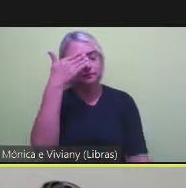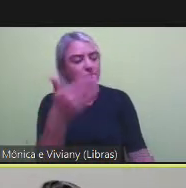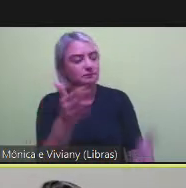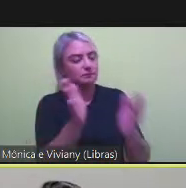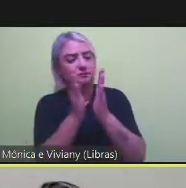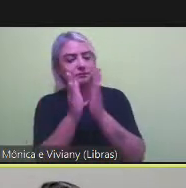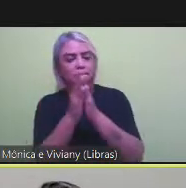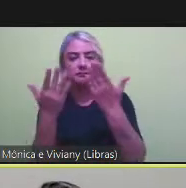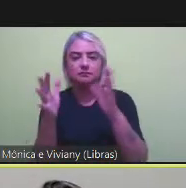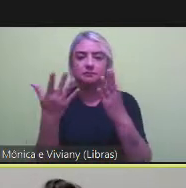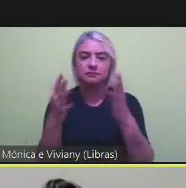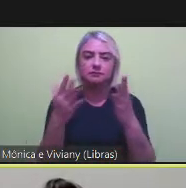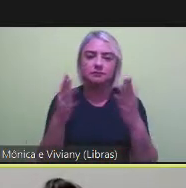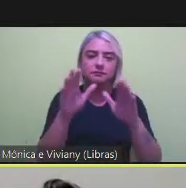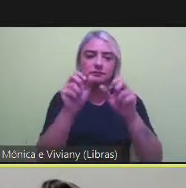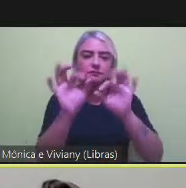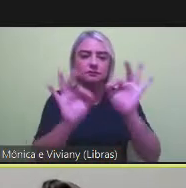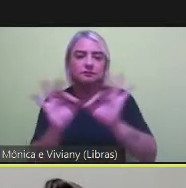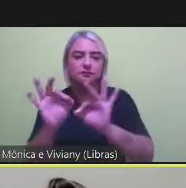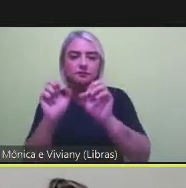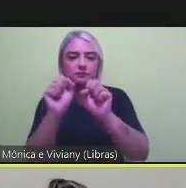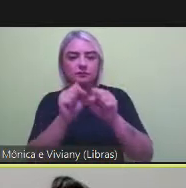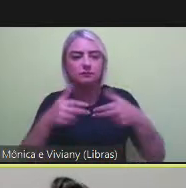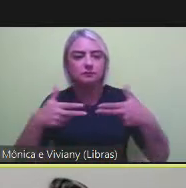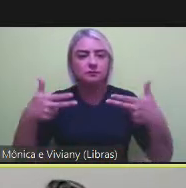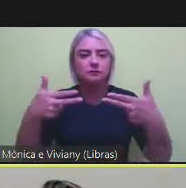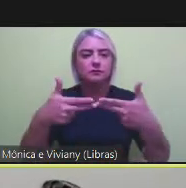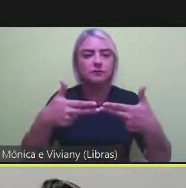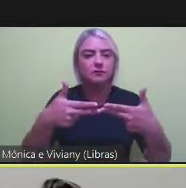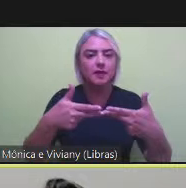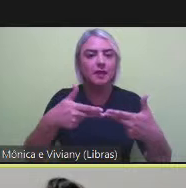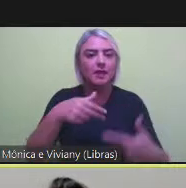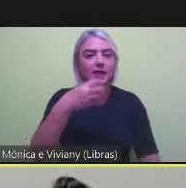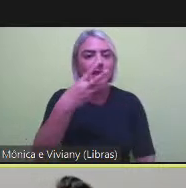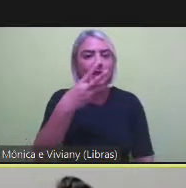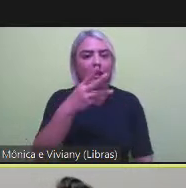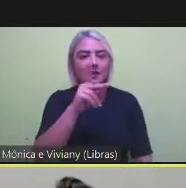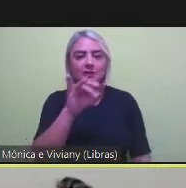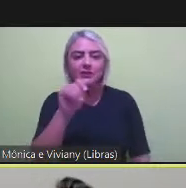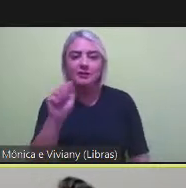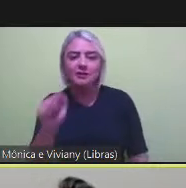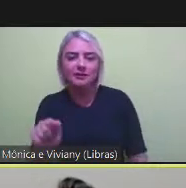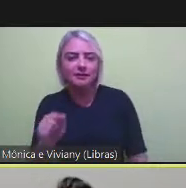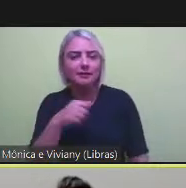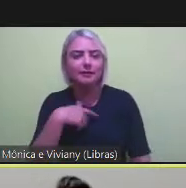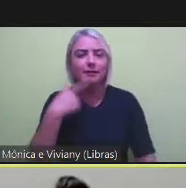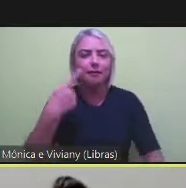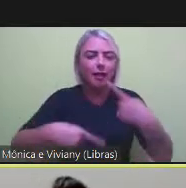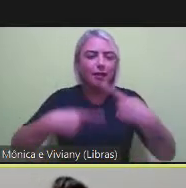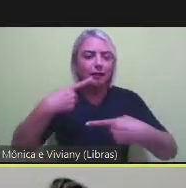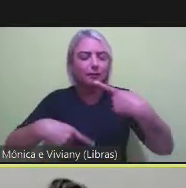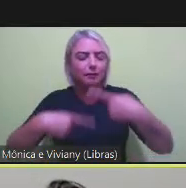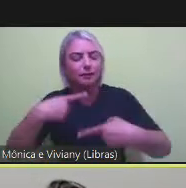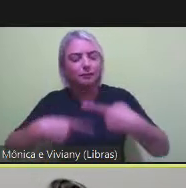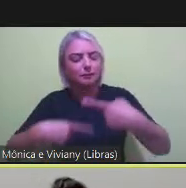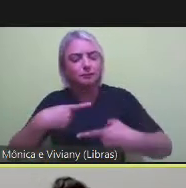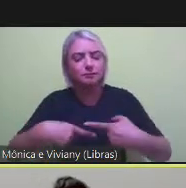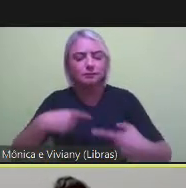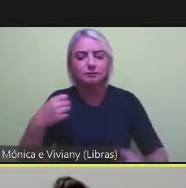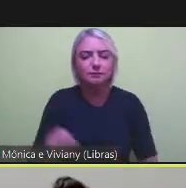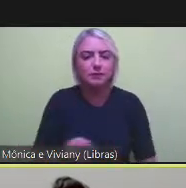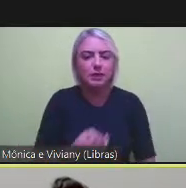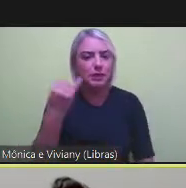I'd like to salute you all, to celebrate you all. These days have been